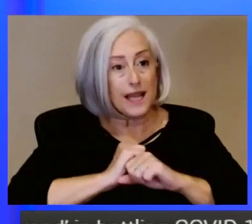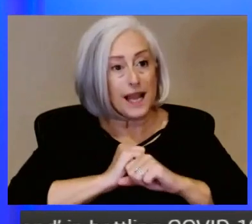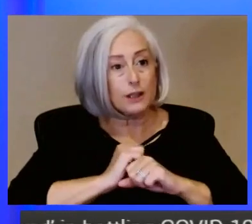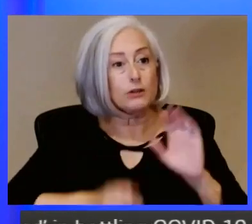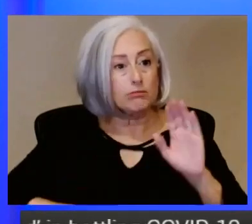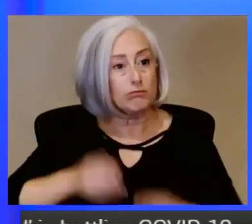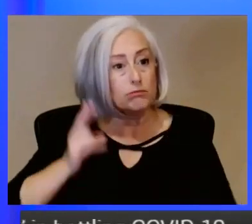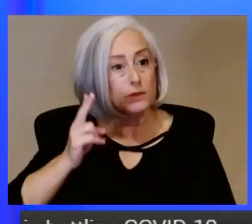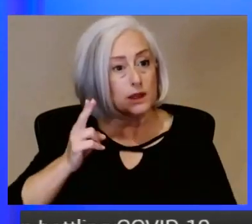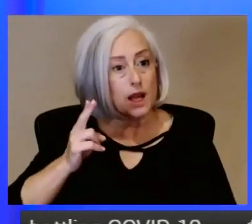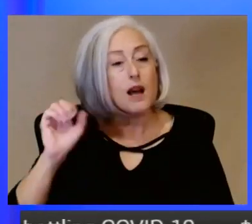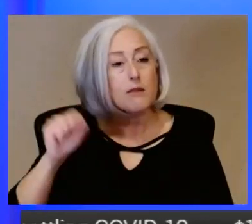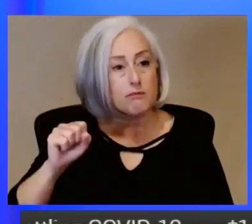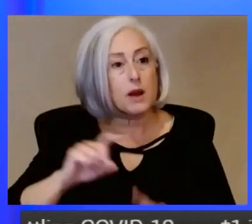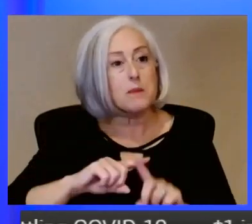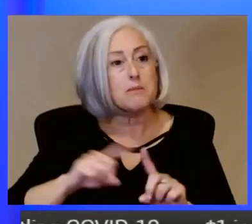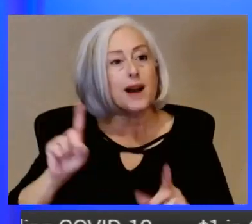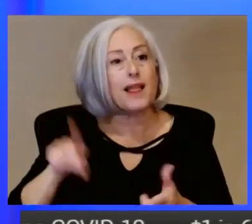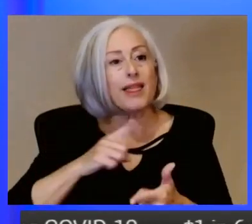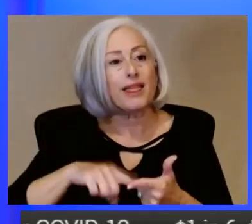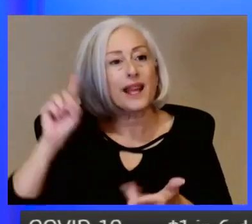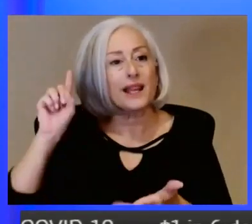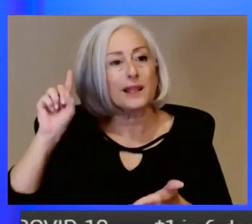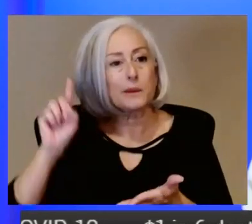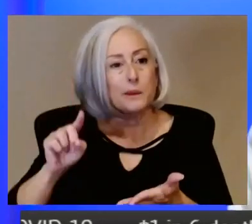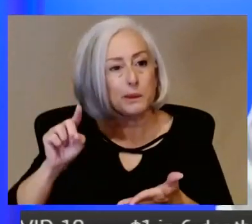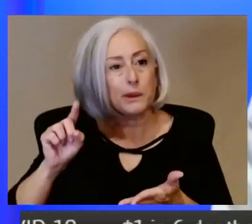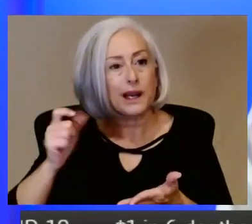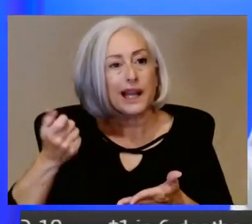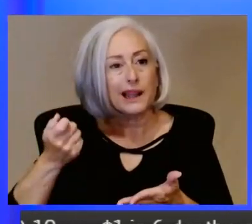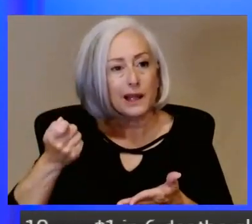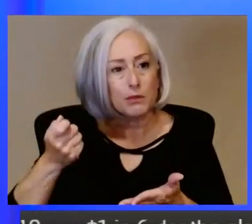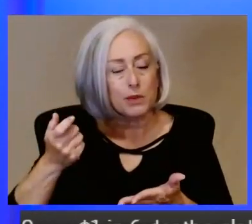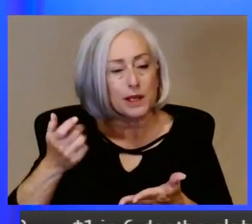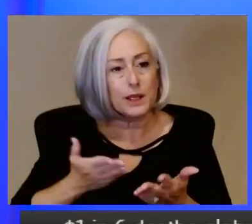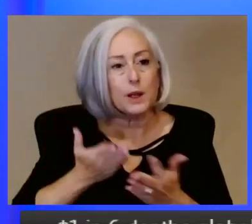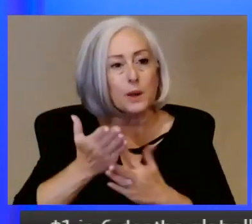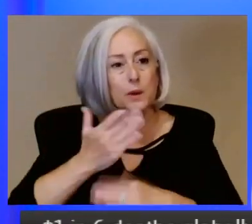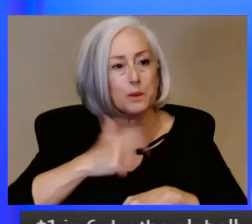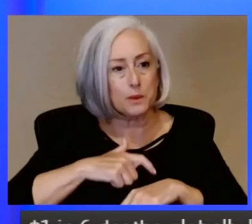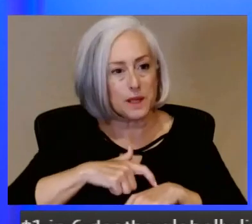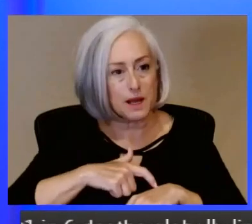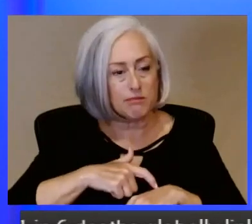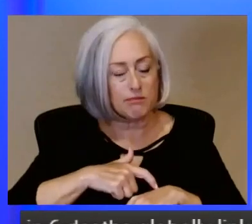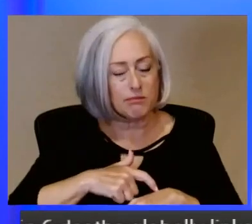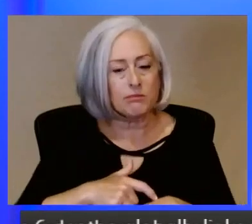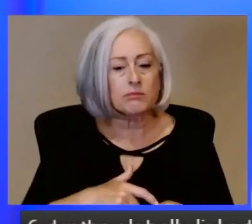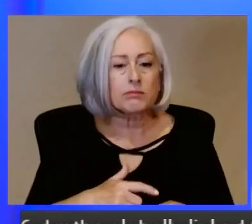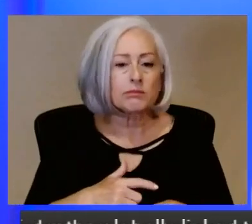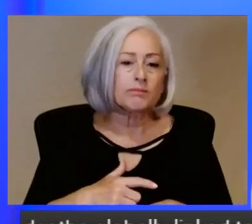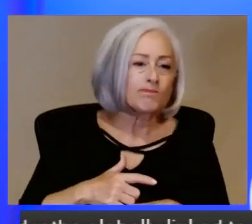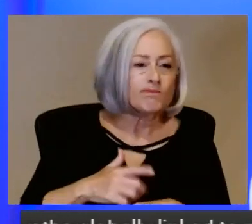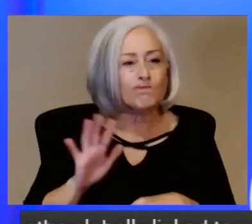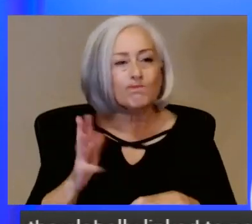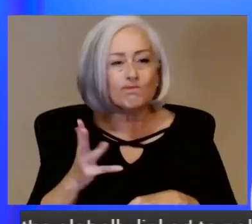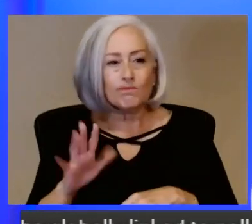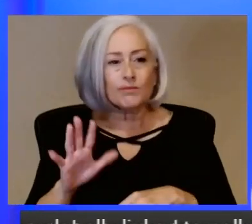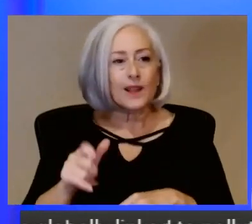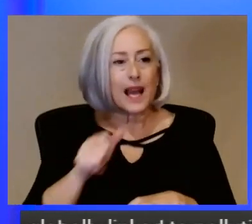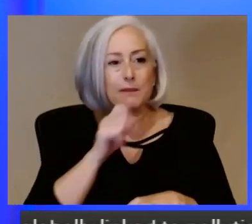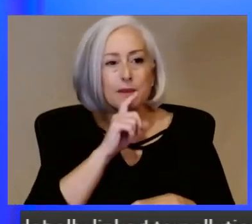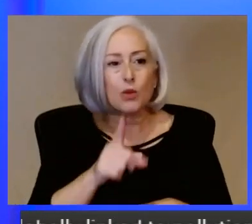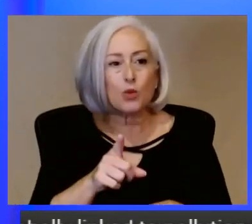that decreased or contracted over some time. And so I'm not as high on